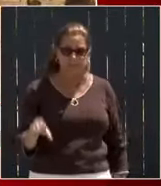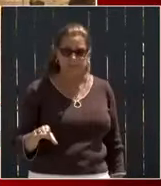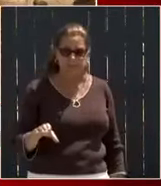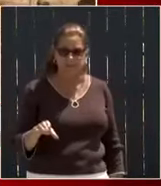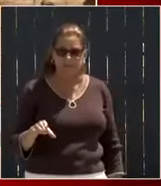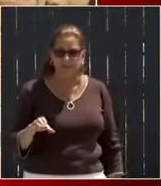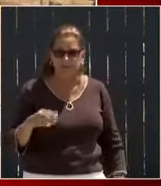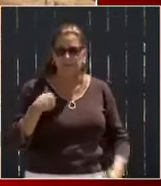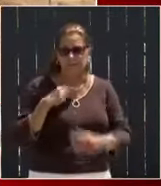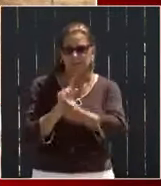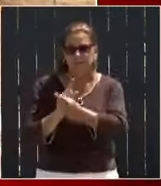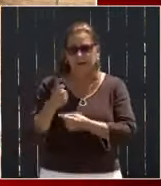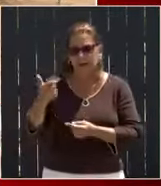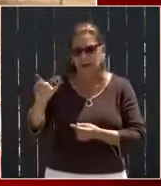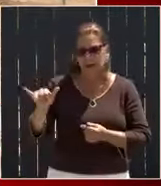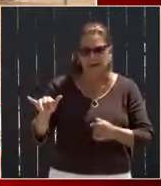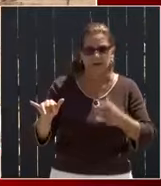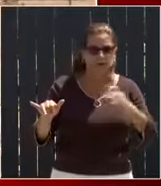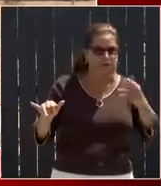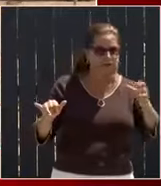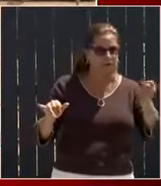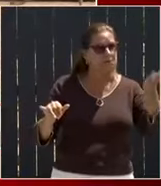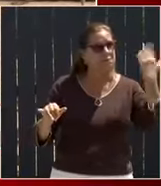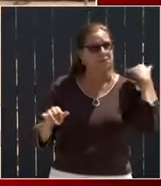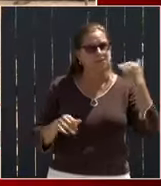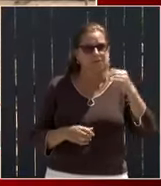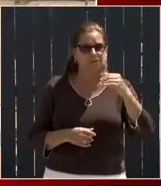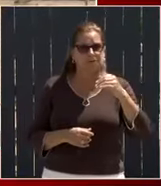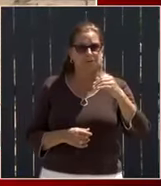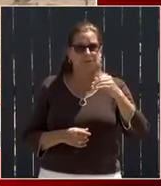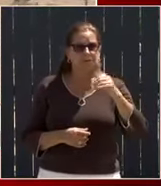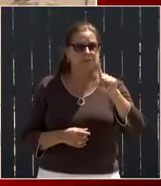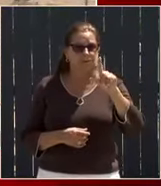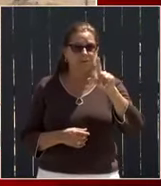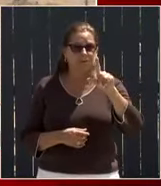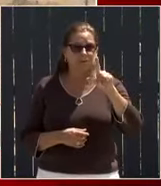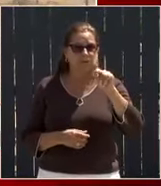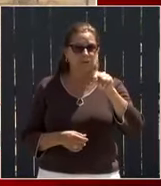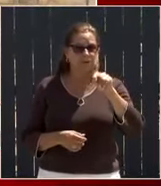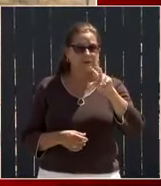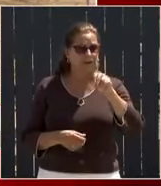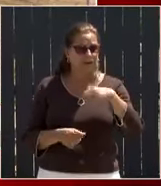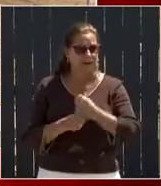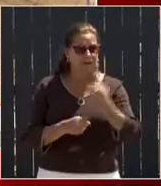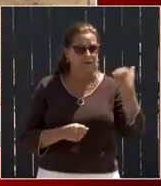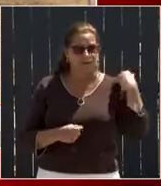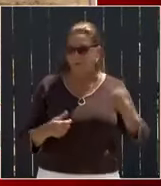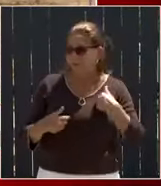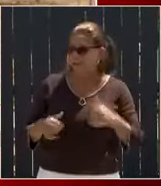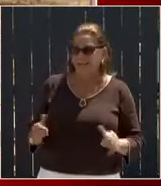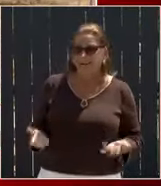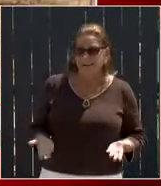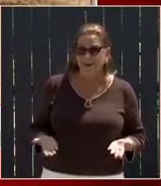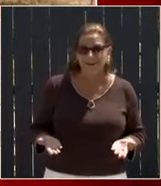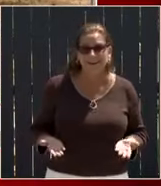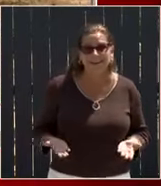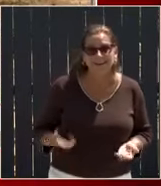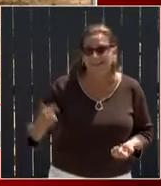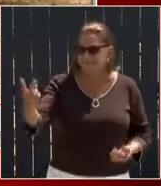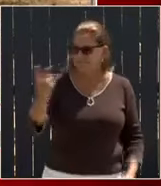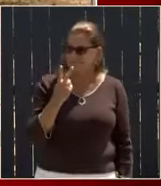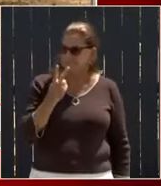summer of 2013, so I'm not in for 30 years or 20, but a solid 10. And they came to my office, on a humble little office on